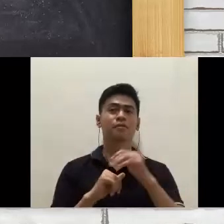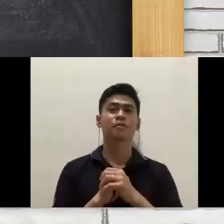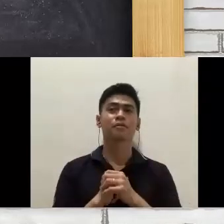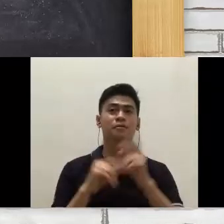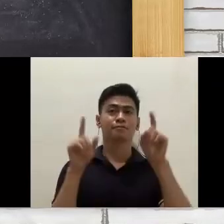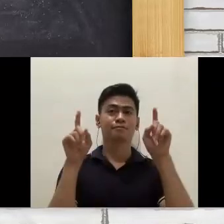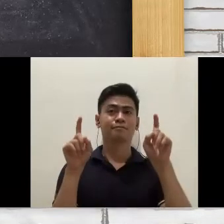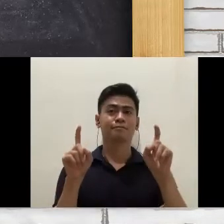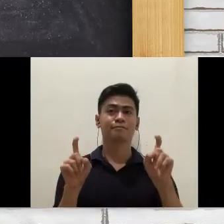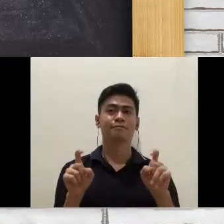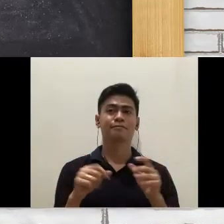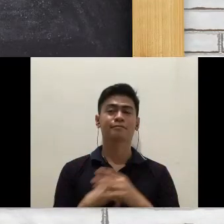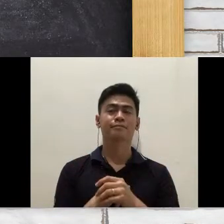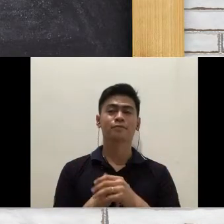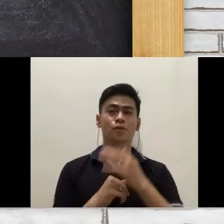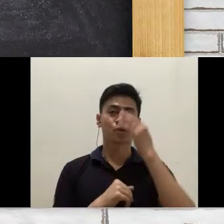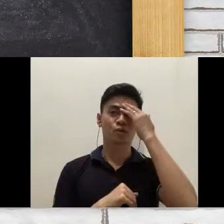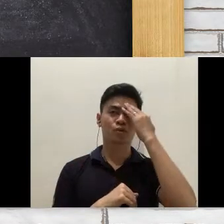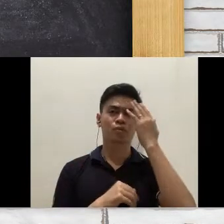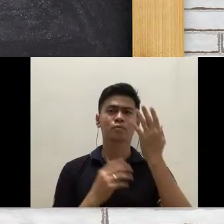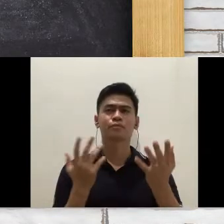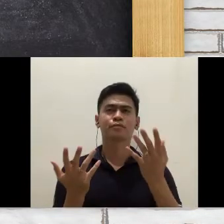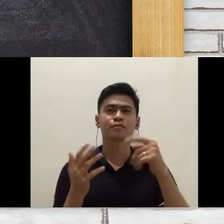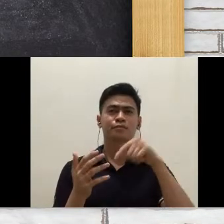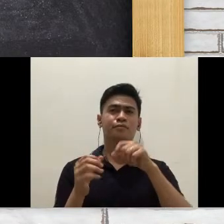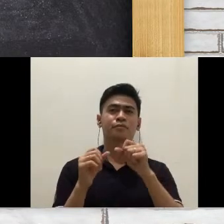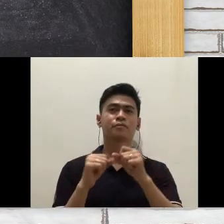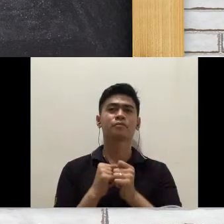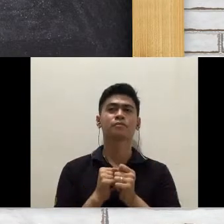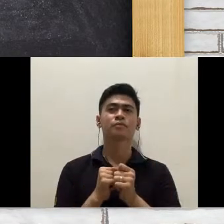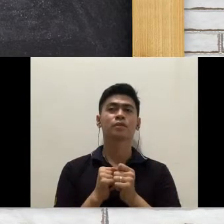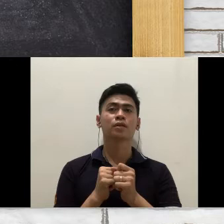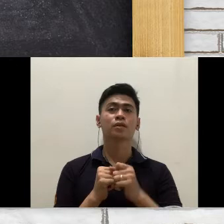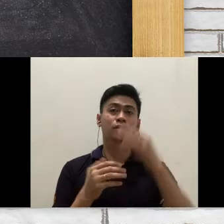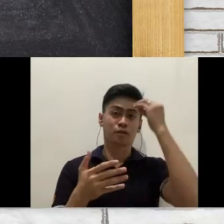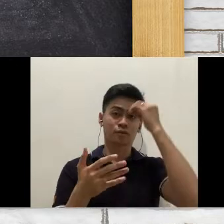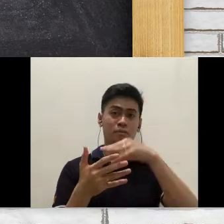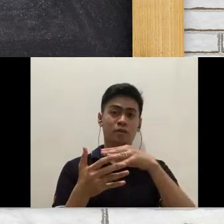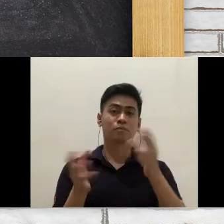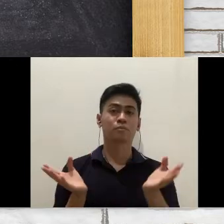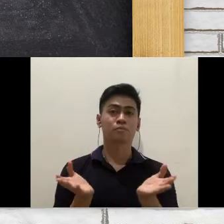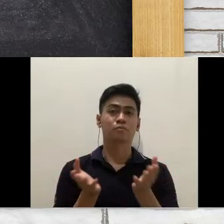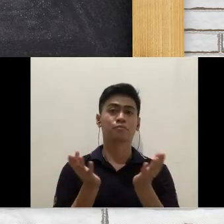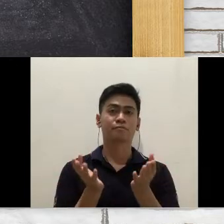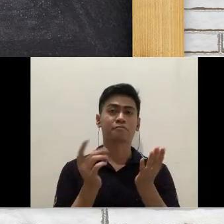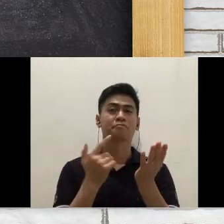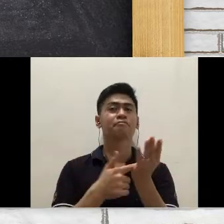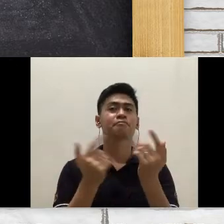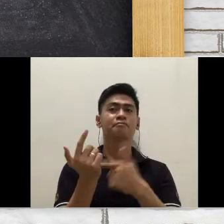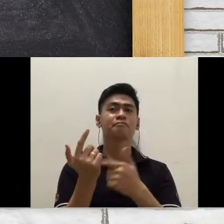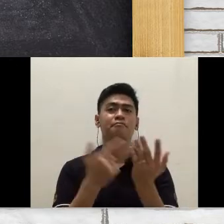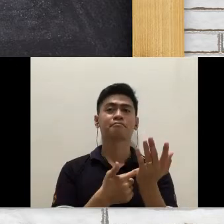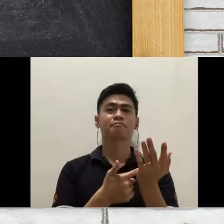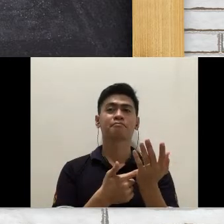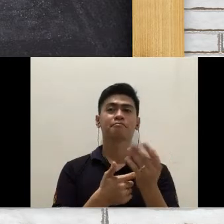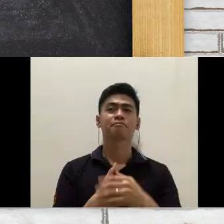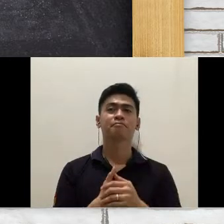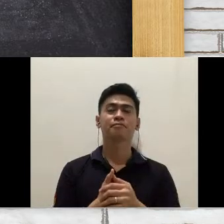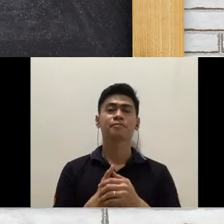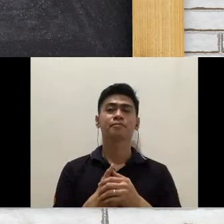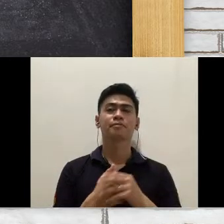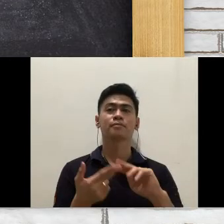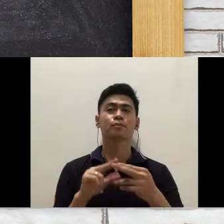Now try to answer this activity. Identify whether the statement is informative, persuasive,